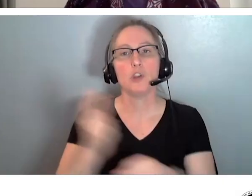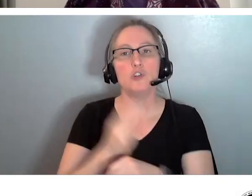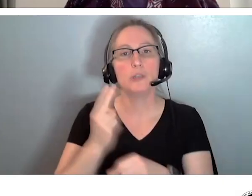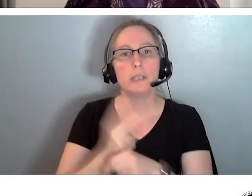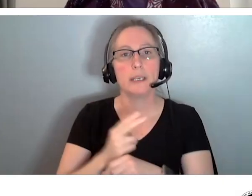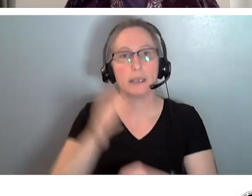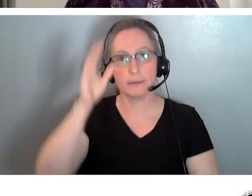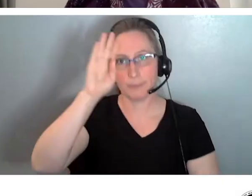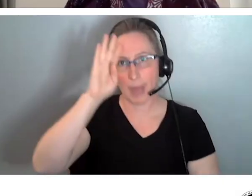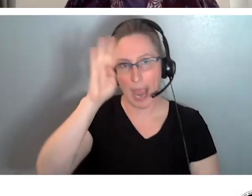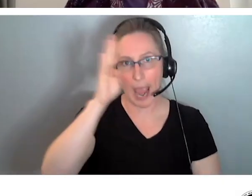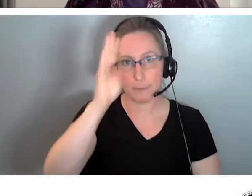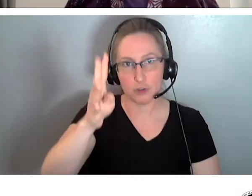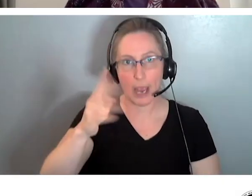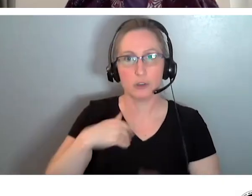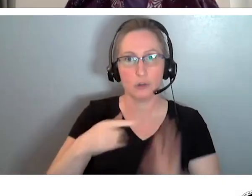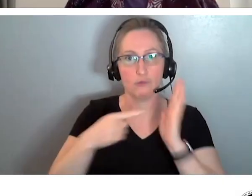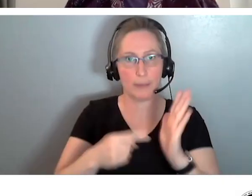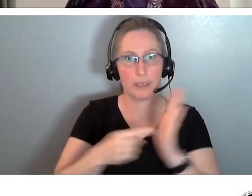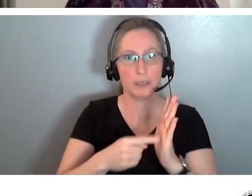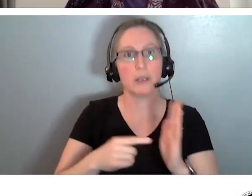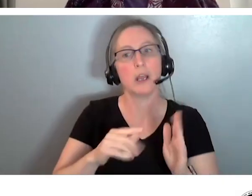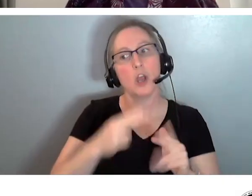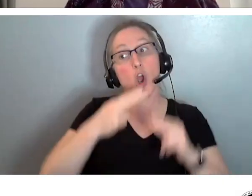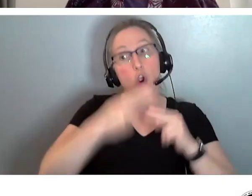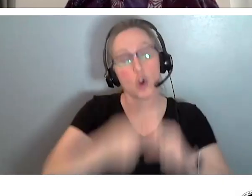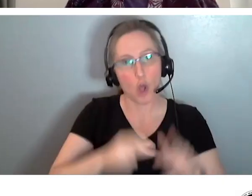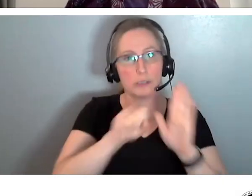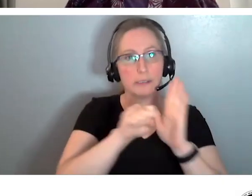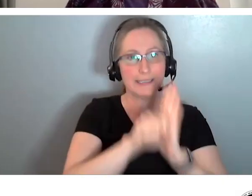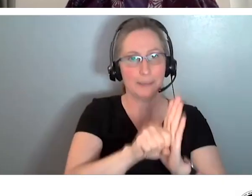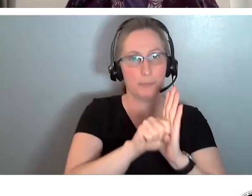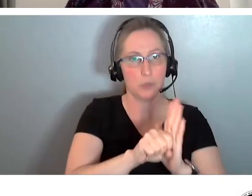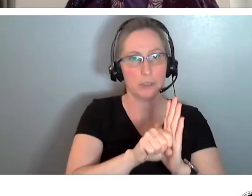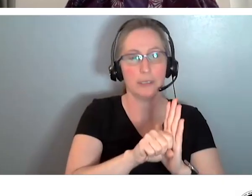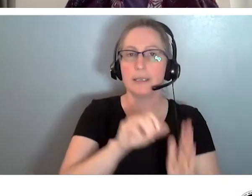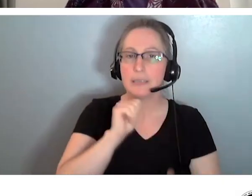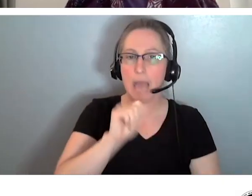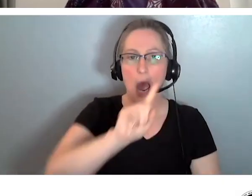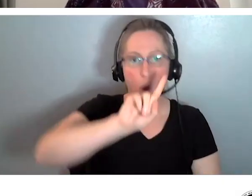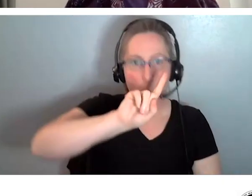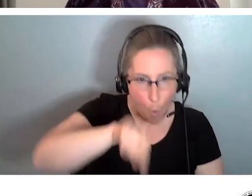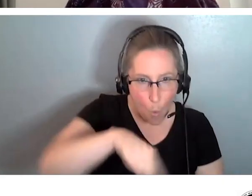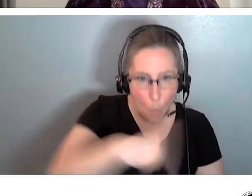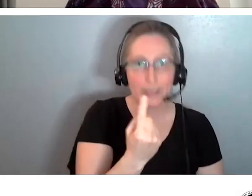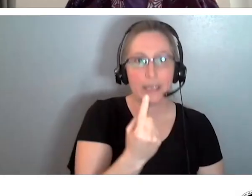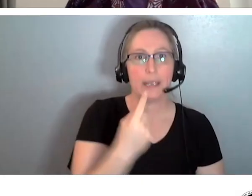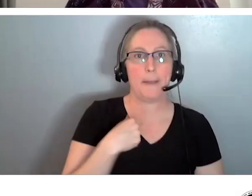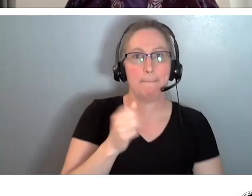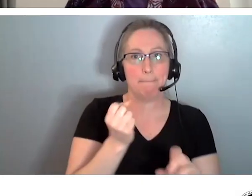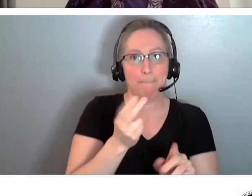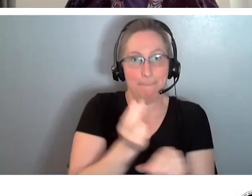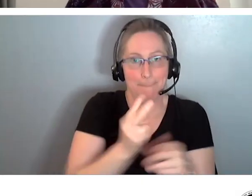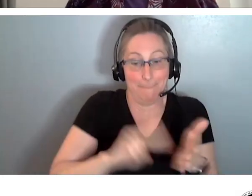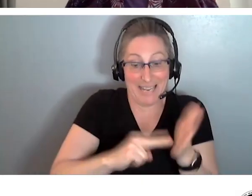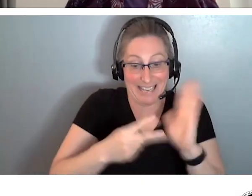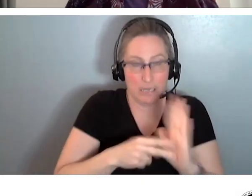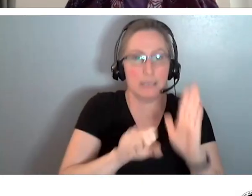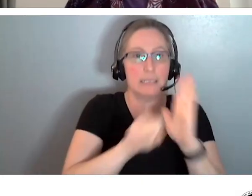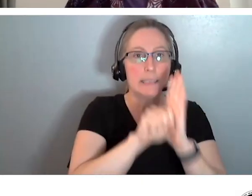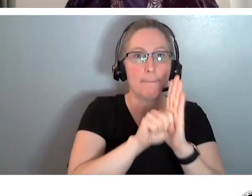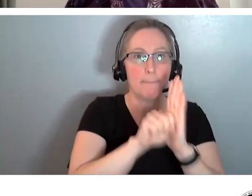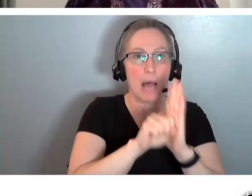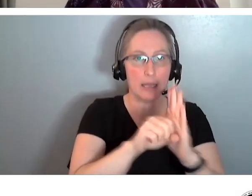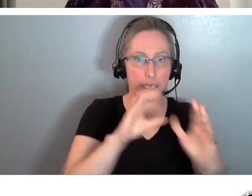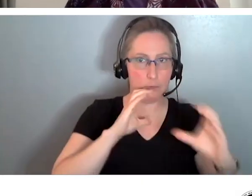abstract representations, which are known as symbols, does not alone make for symbolic